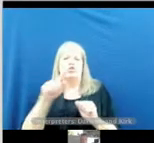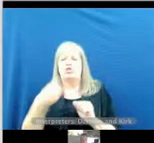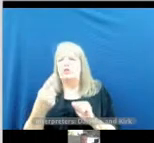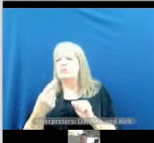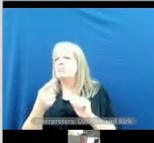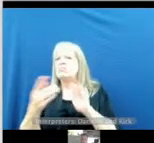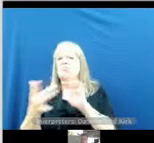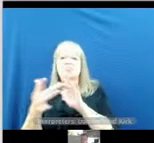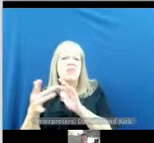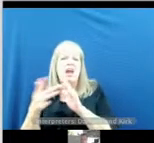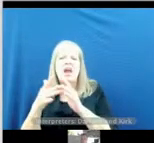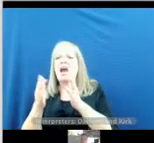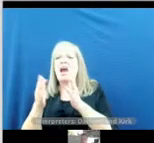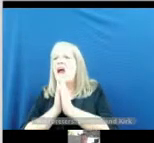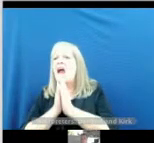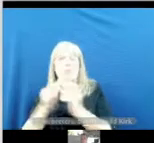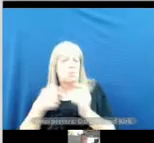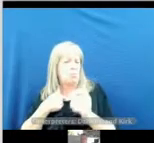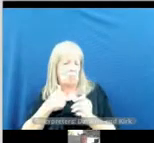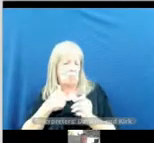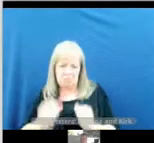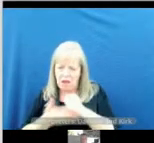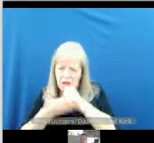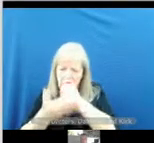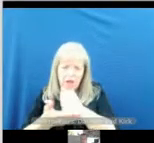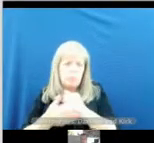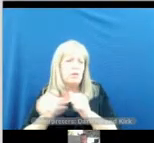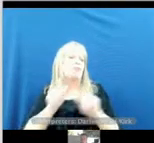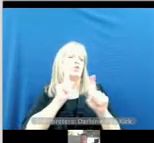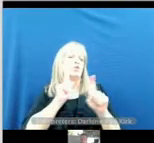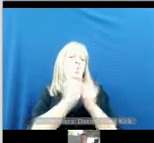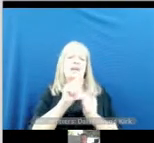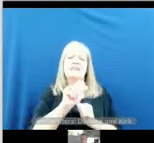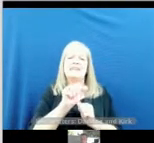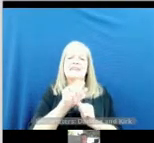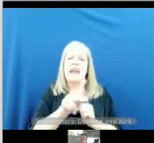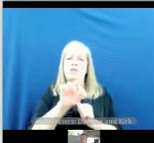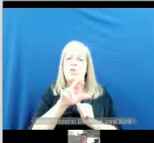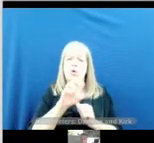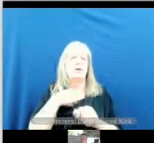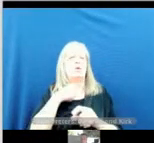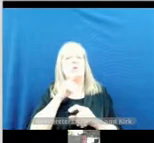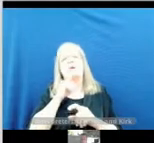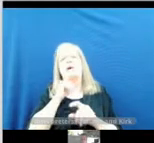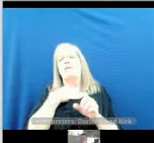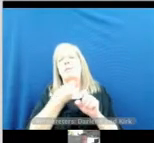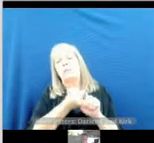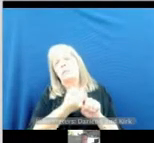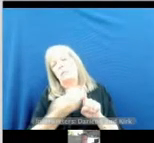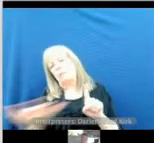with that. Go to the task force. There are resources out there to support you.